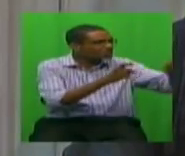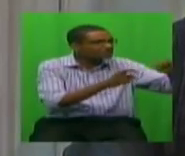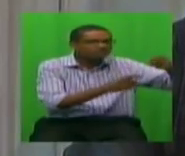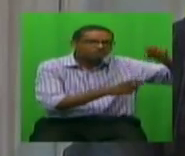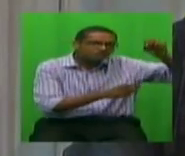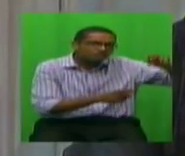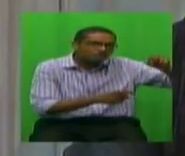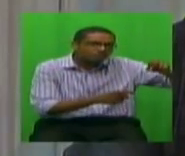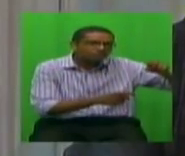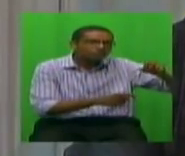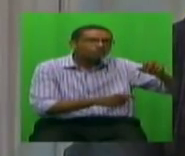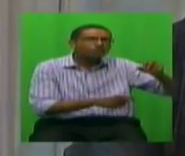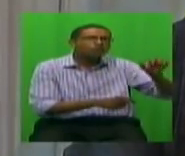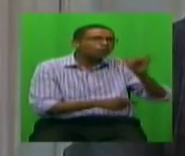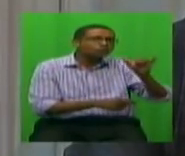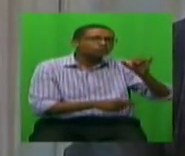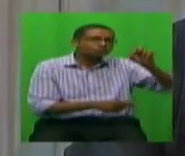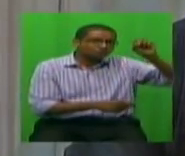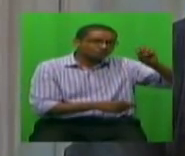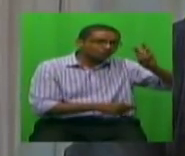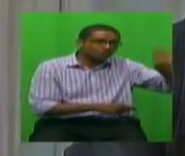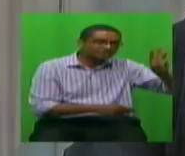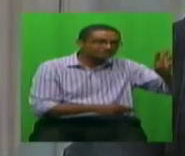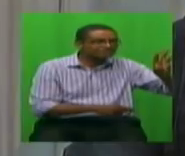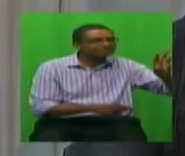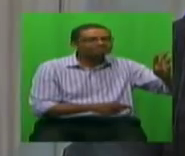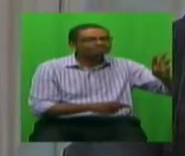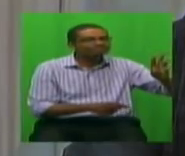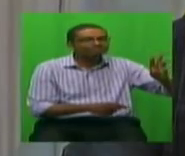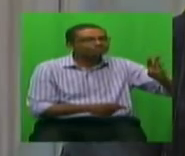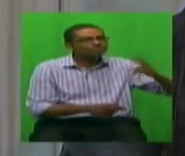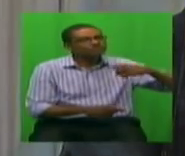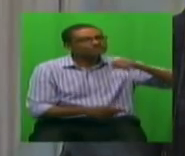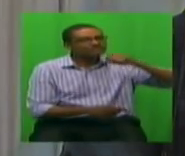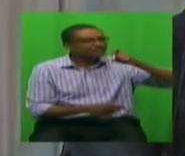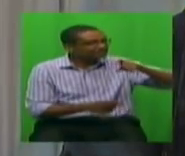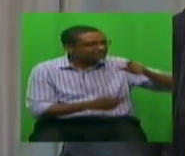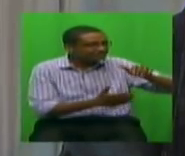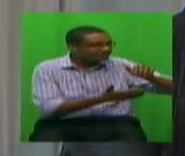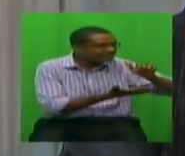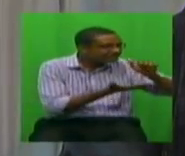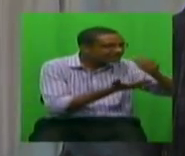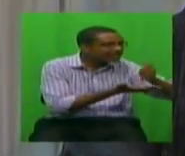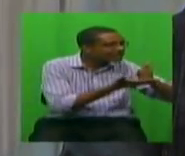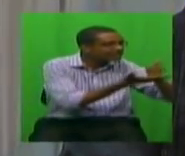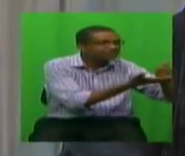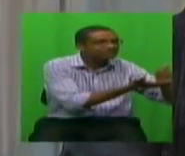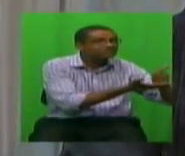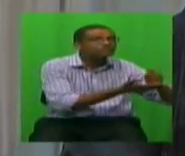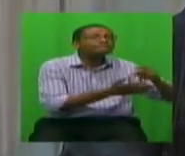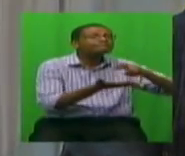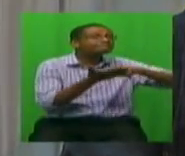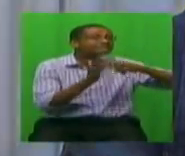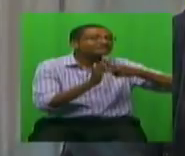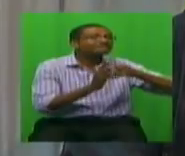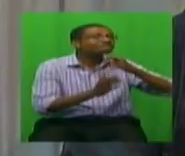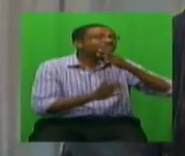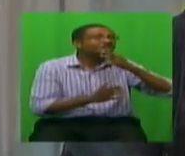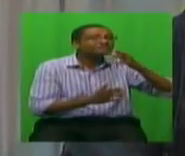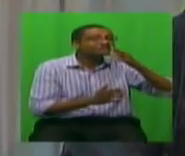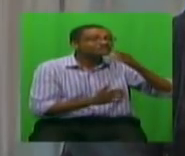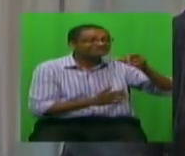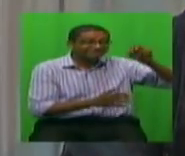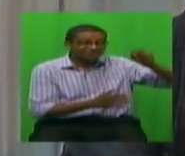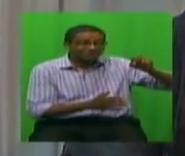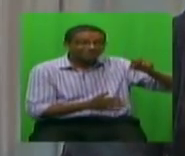had to respond to the north and to the south. What that would do is that the farmers in south and southwest